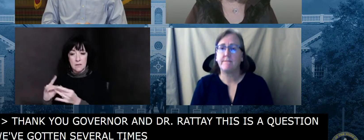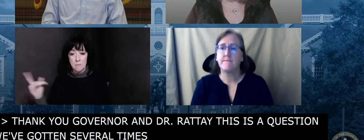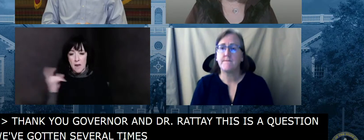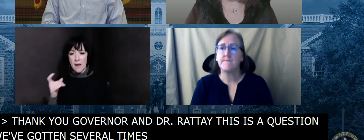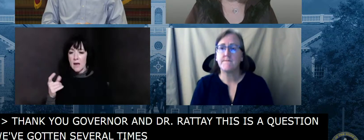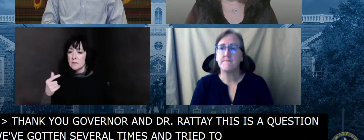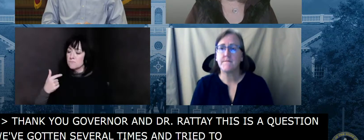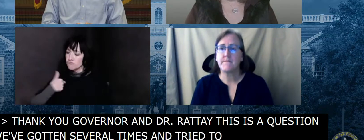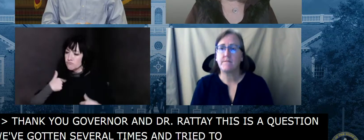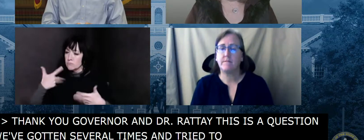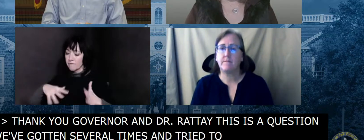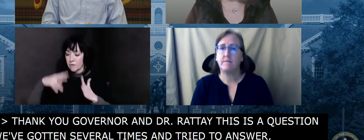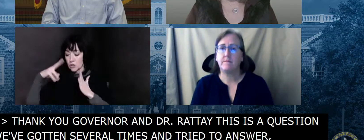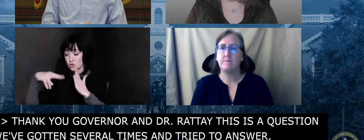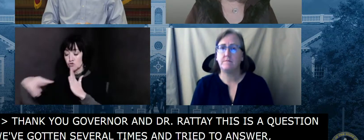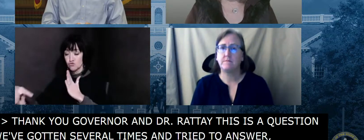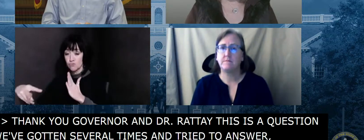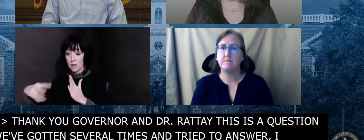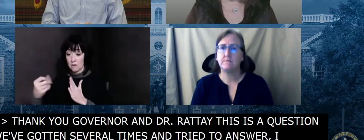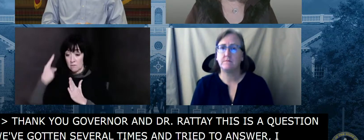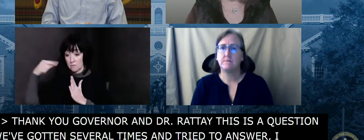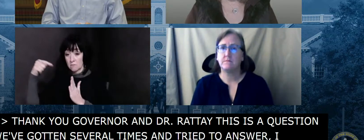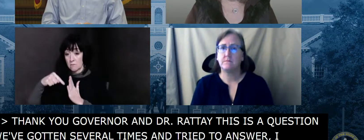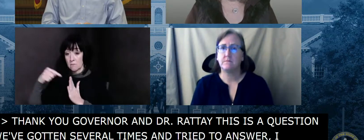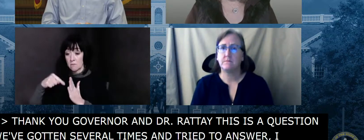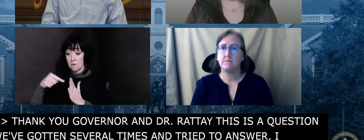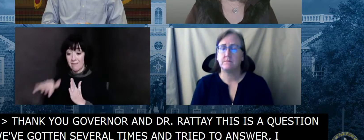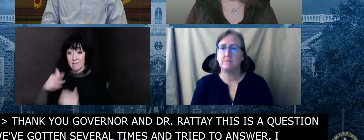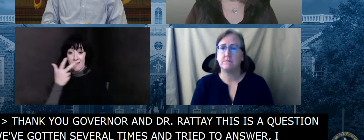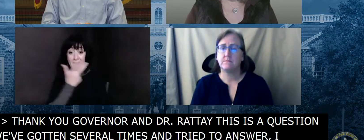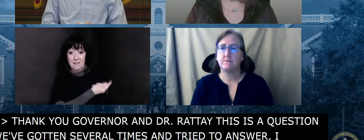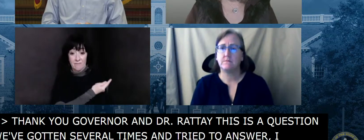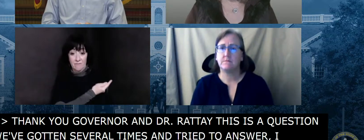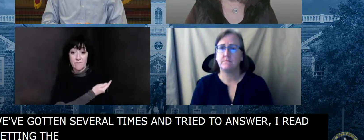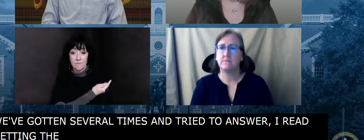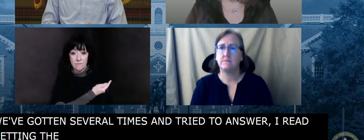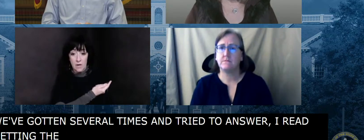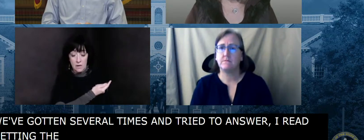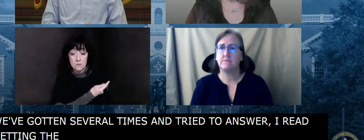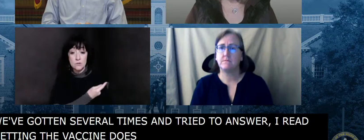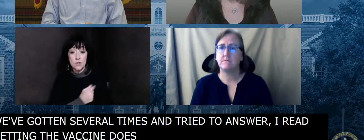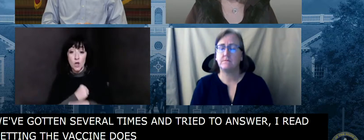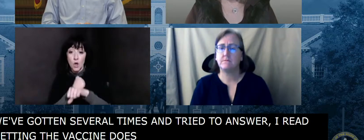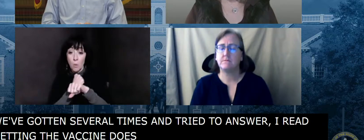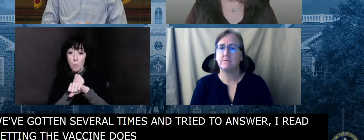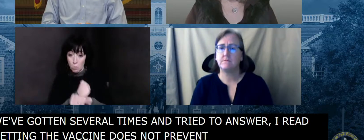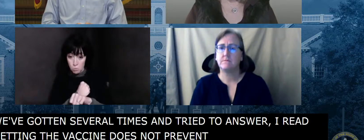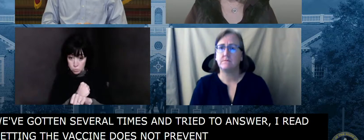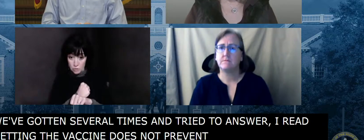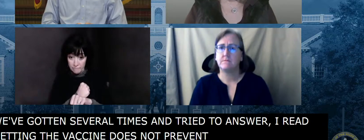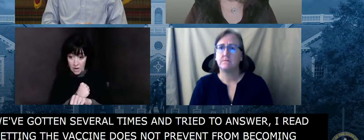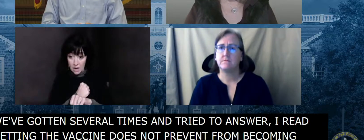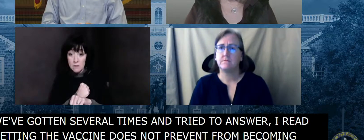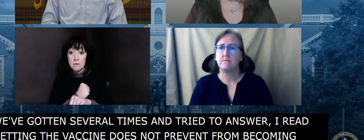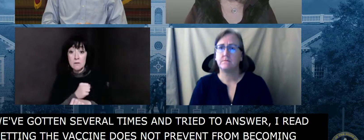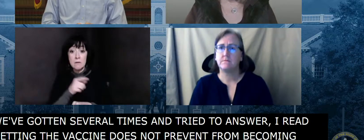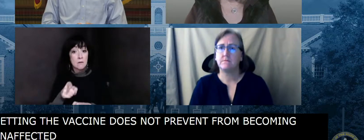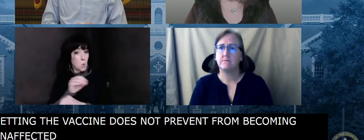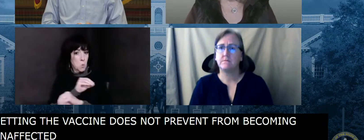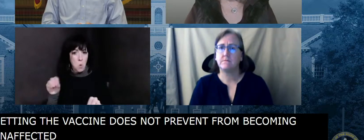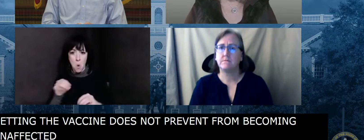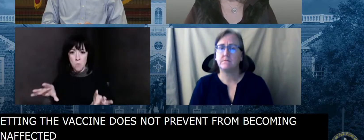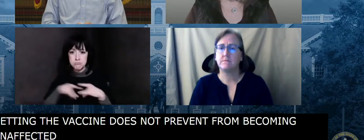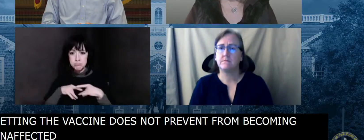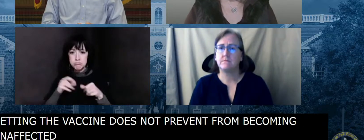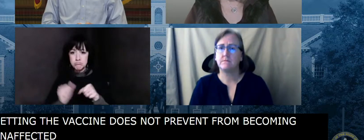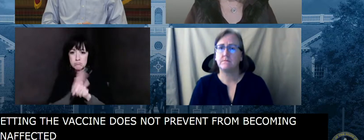getting the vaccine does not prevent you from becoming infected with COVID-19. The vaccine just lessens your symptoms. So